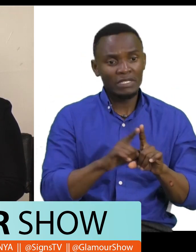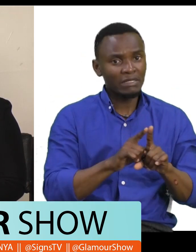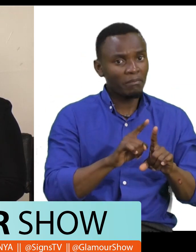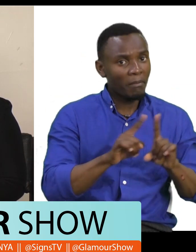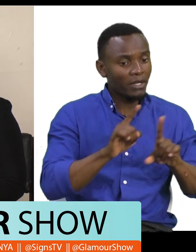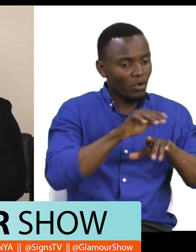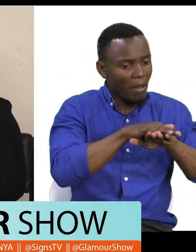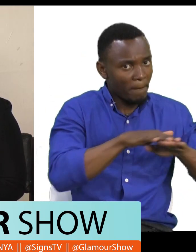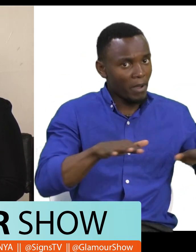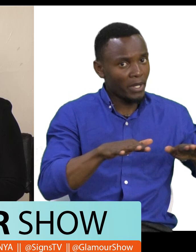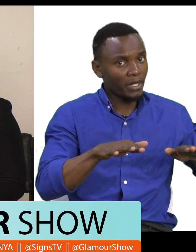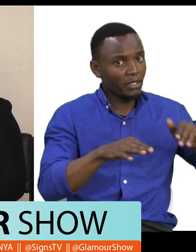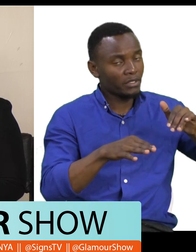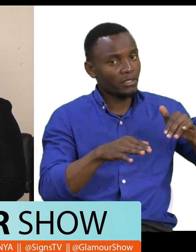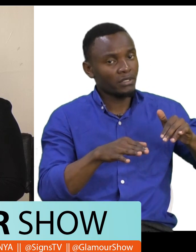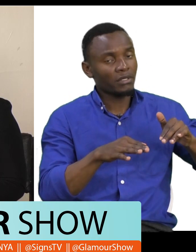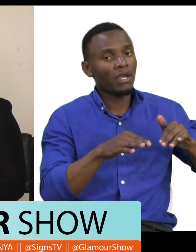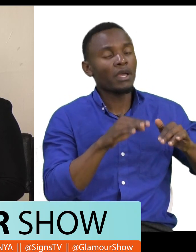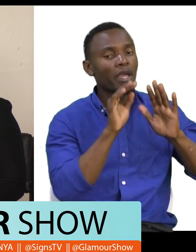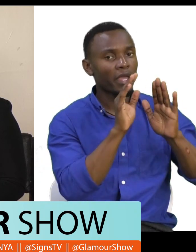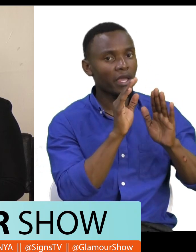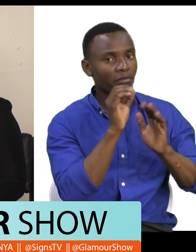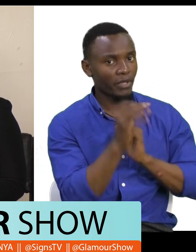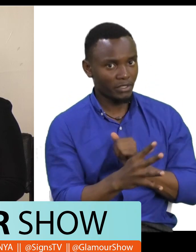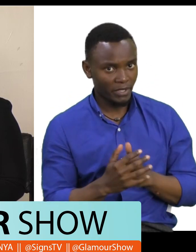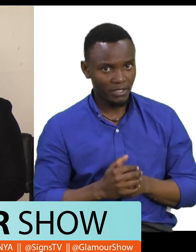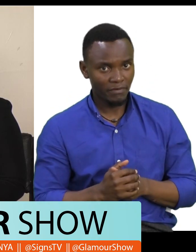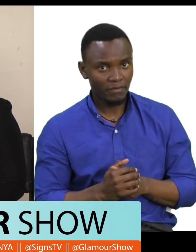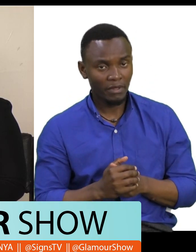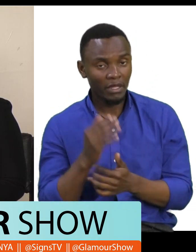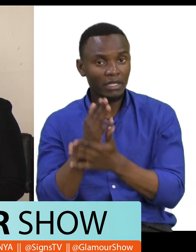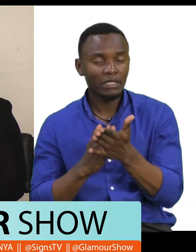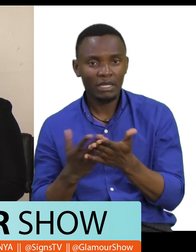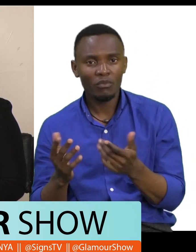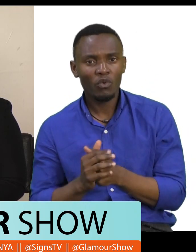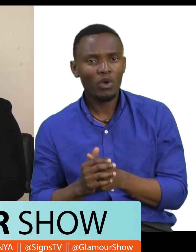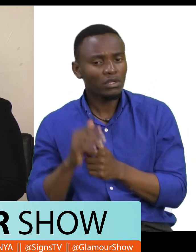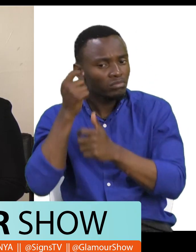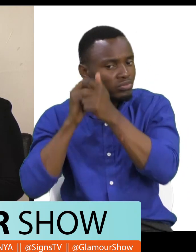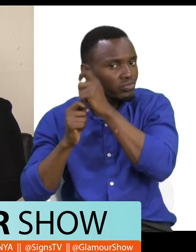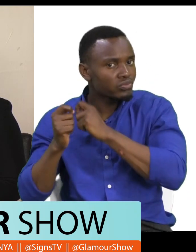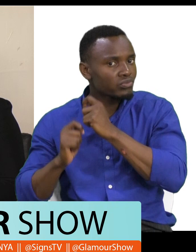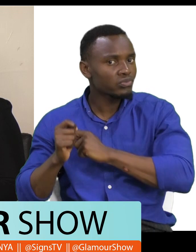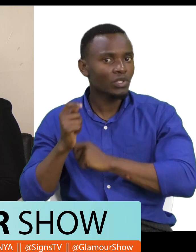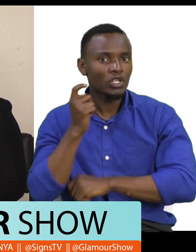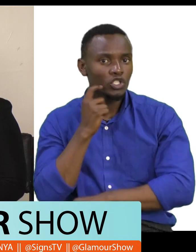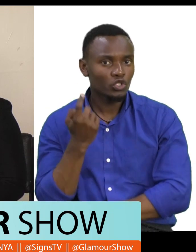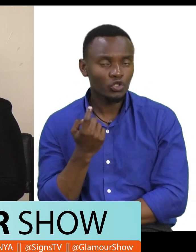to permanent hair removal, whereby most of the spas or the beauty,